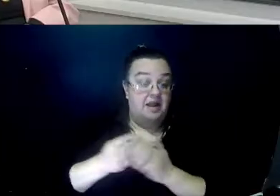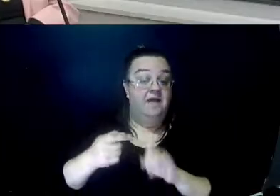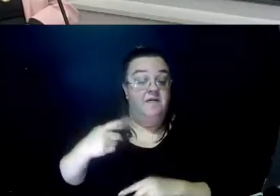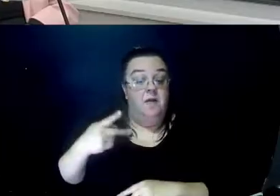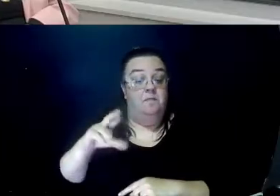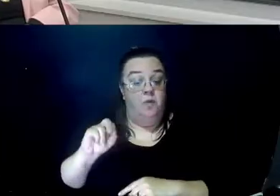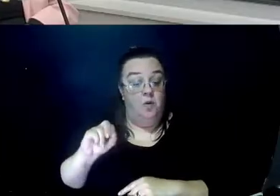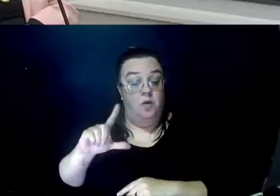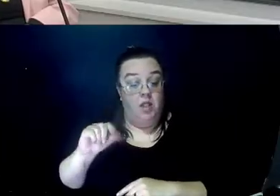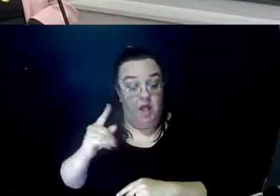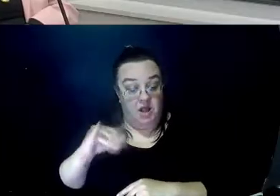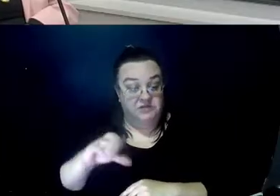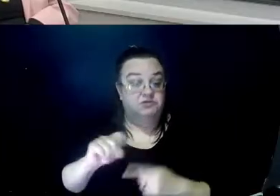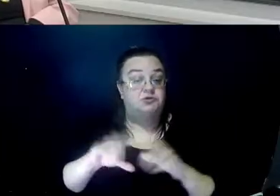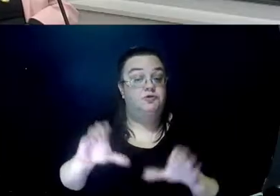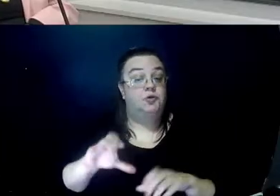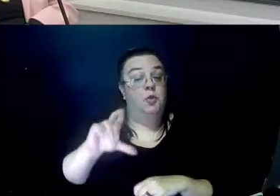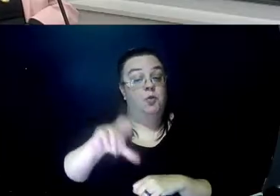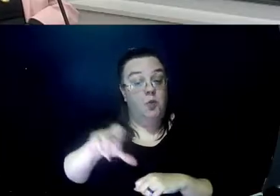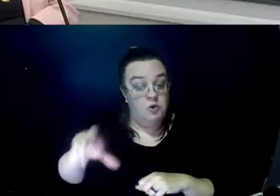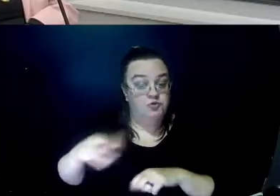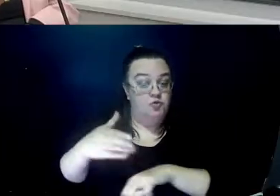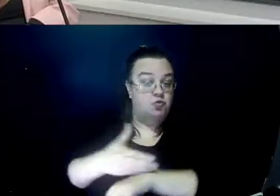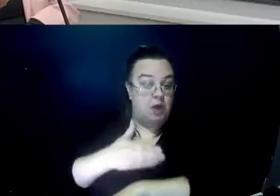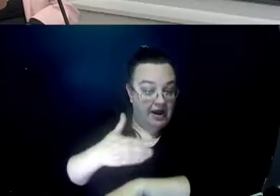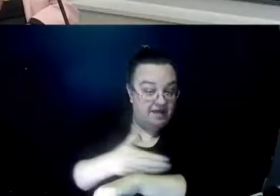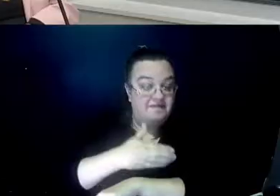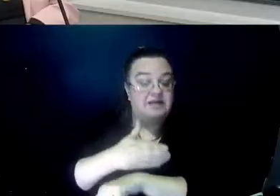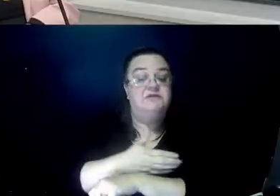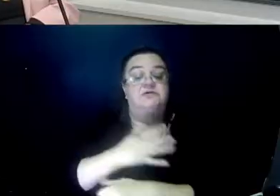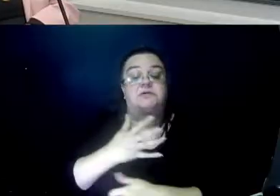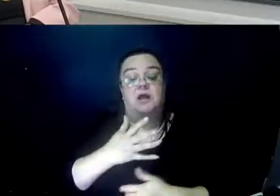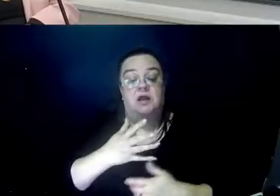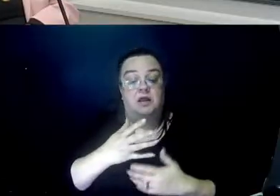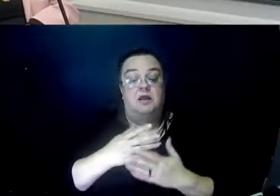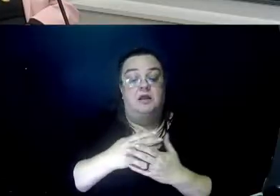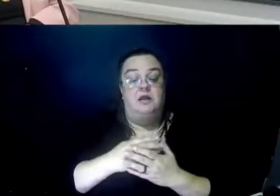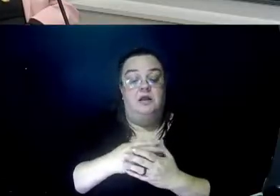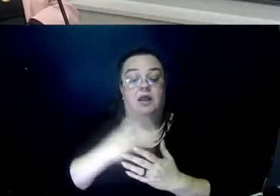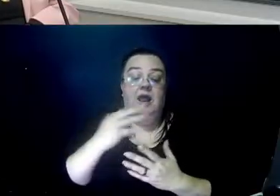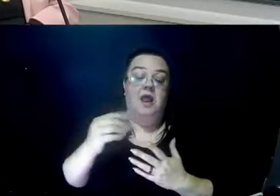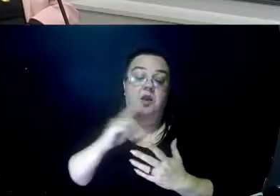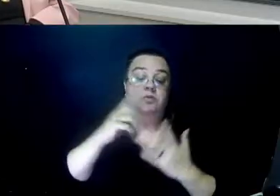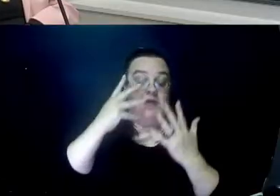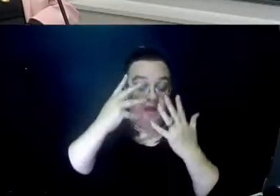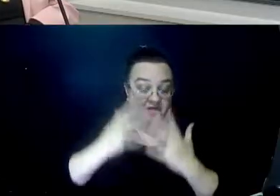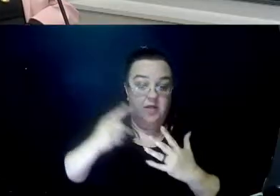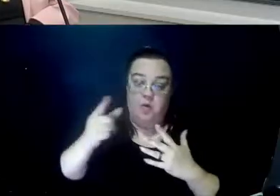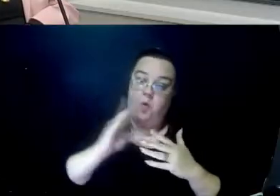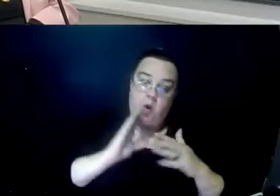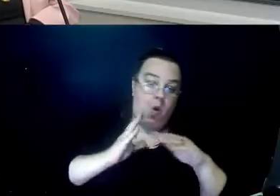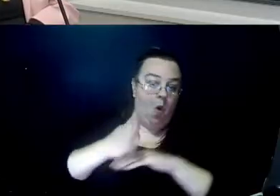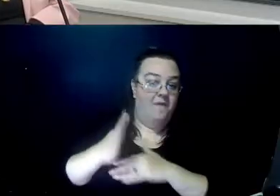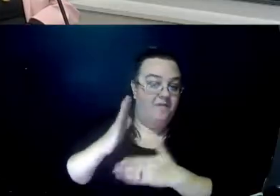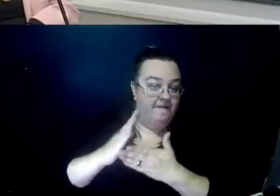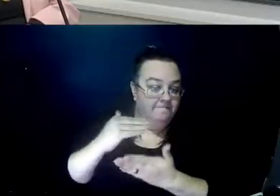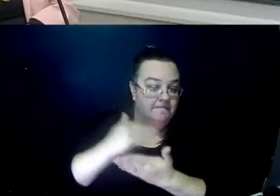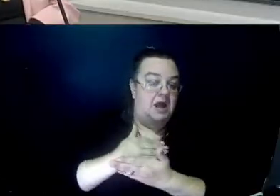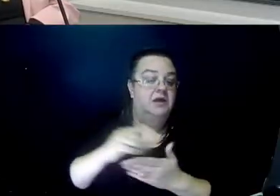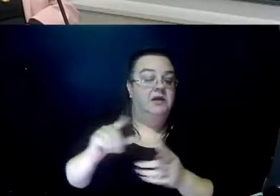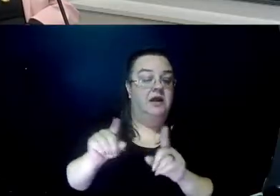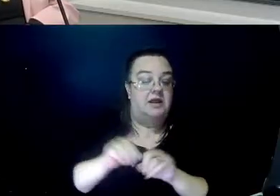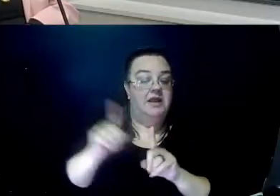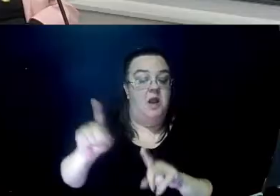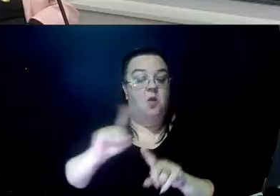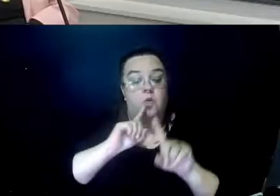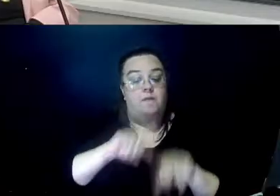the restroom renovations and there. It was unfortunate they went way over budget, as reported at the